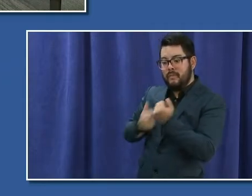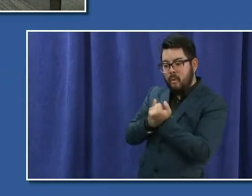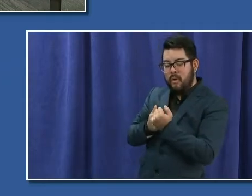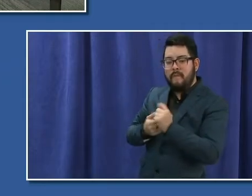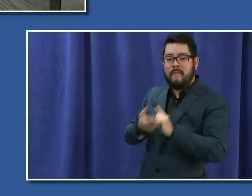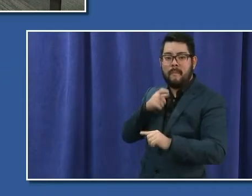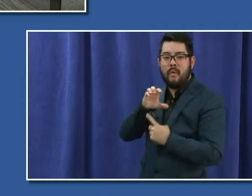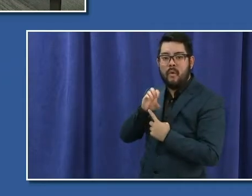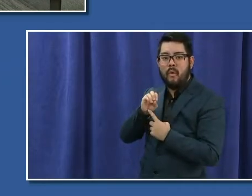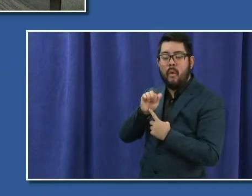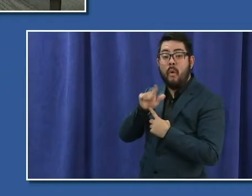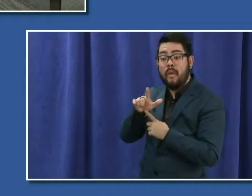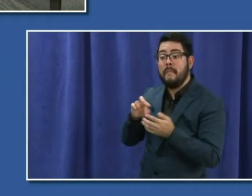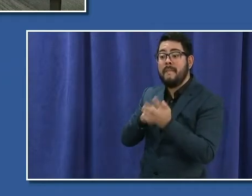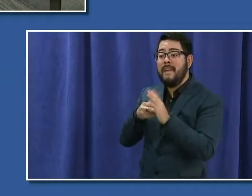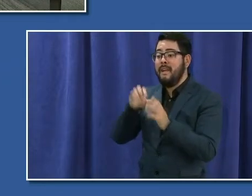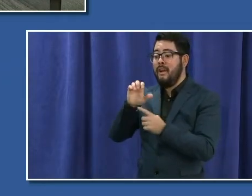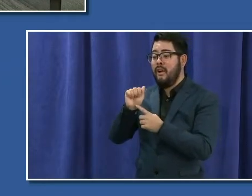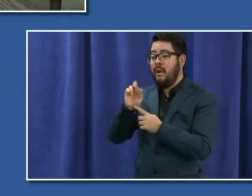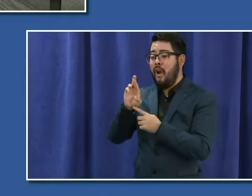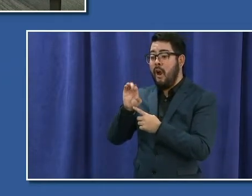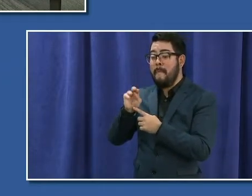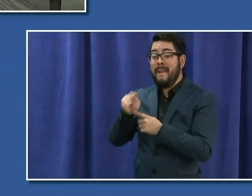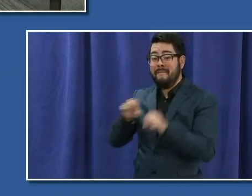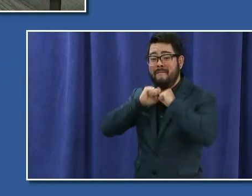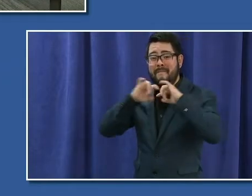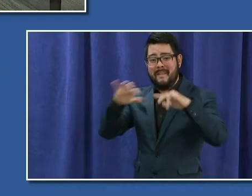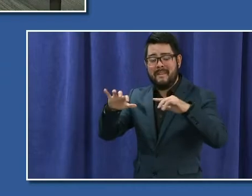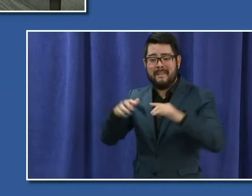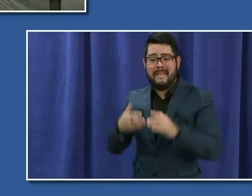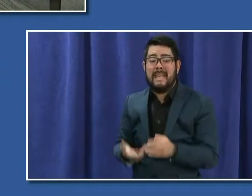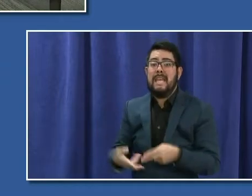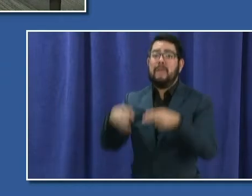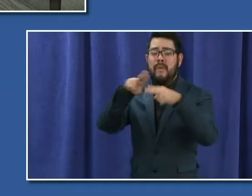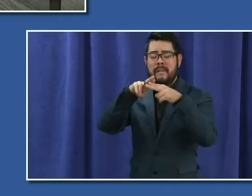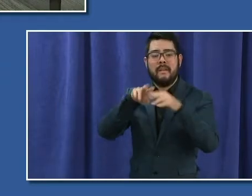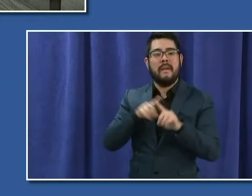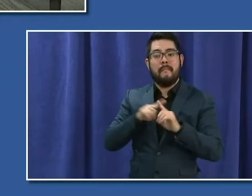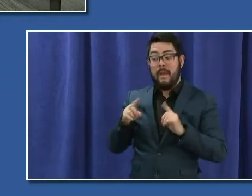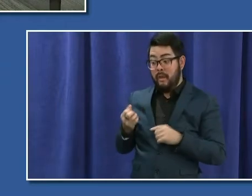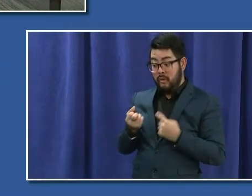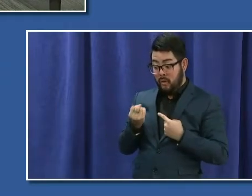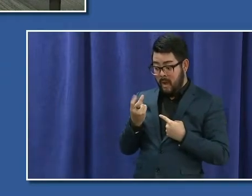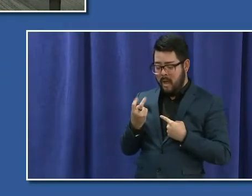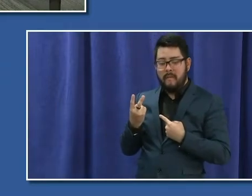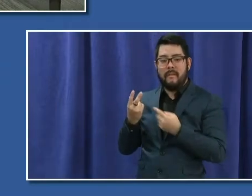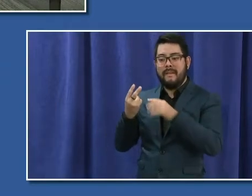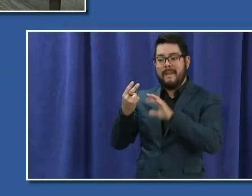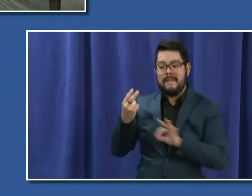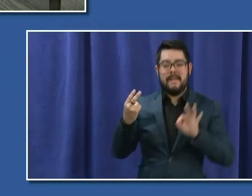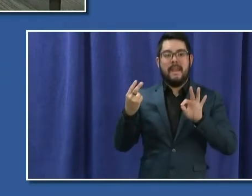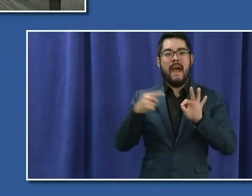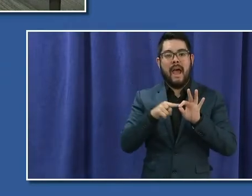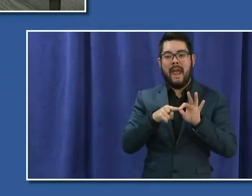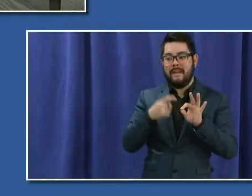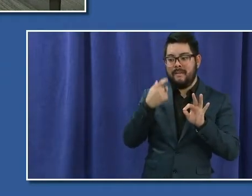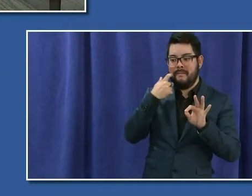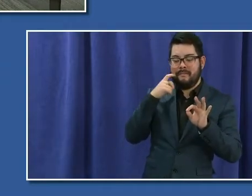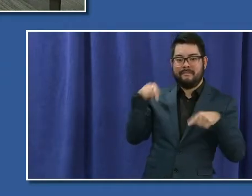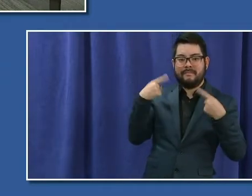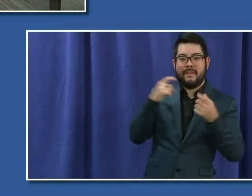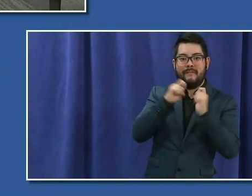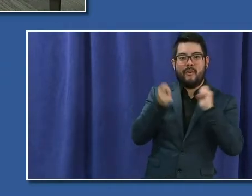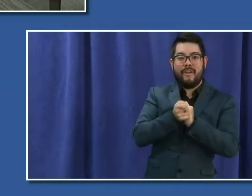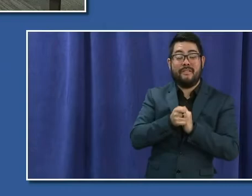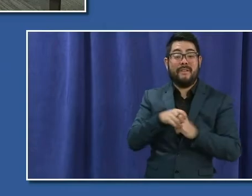that's adding to the carbon footprint, as well. But over time, of those 12, 9 of them have since been converted to electricity.